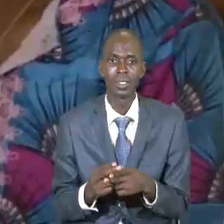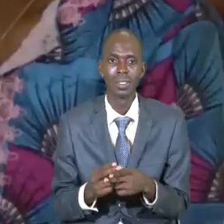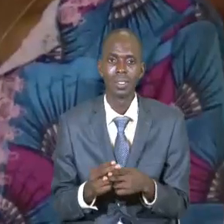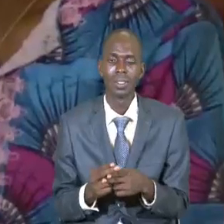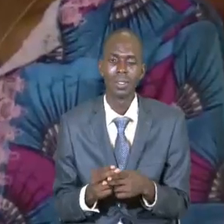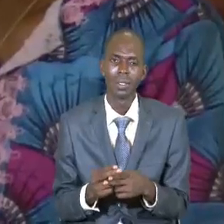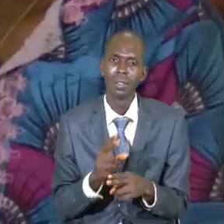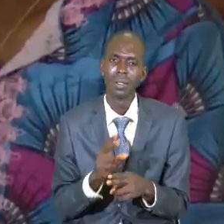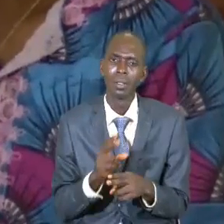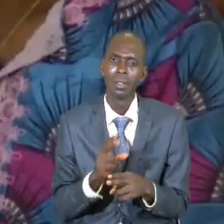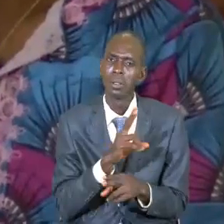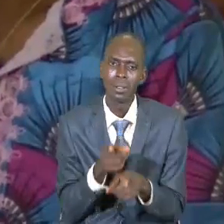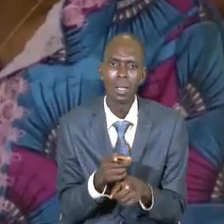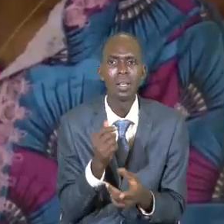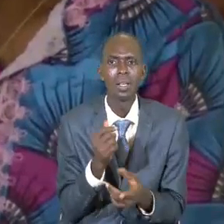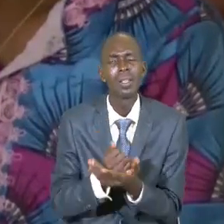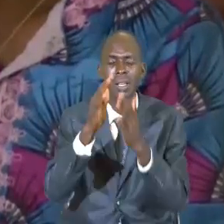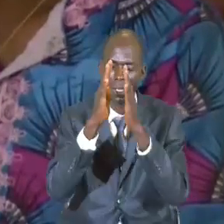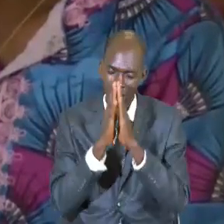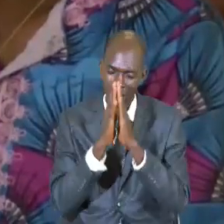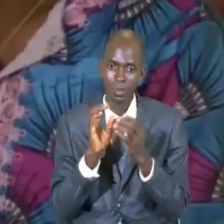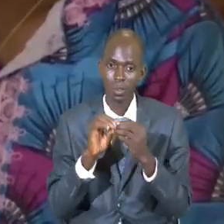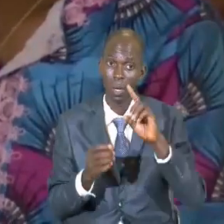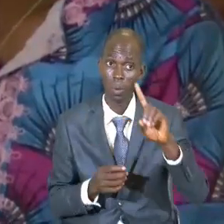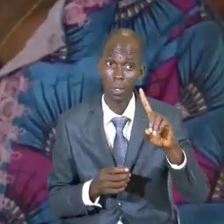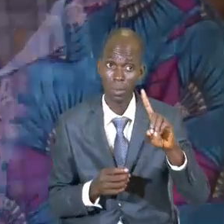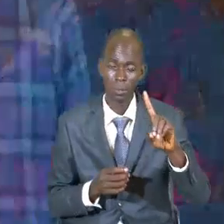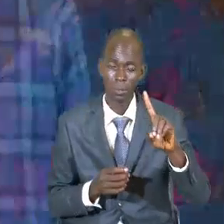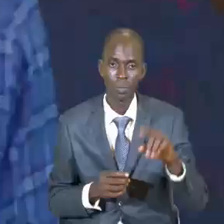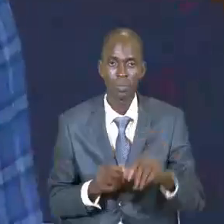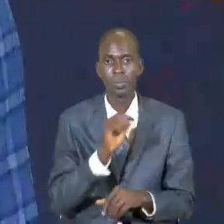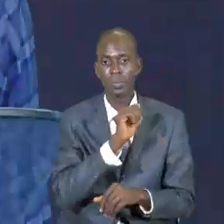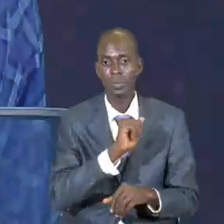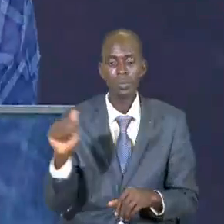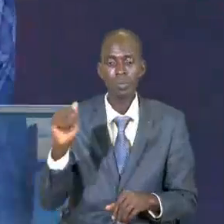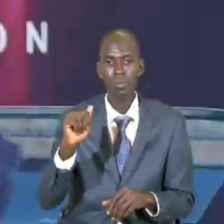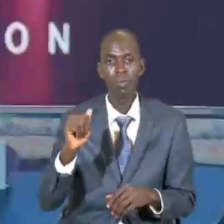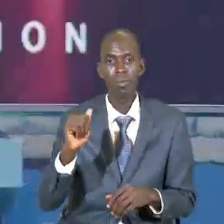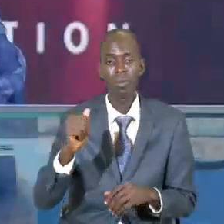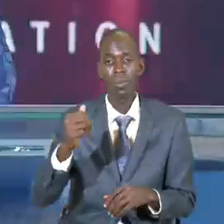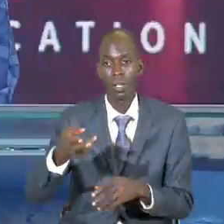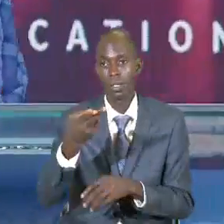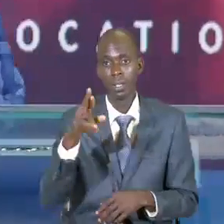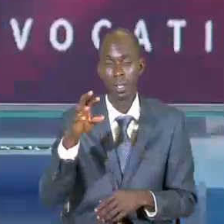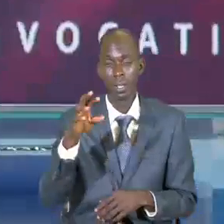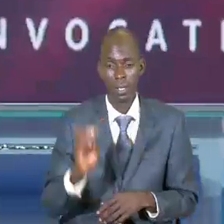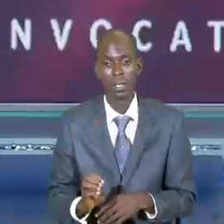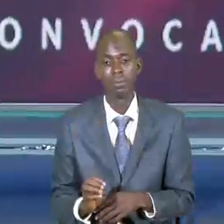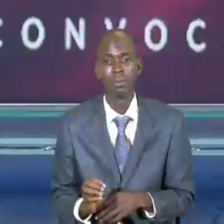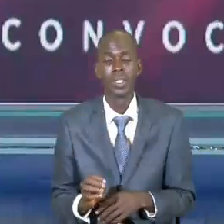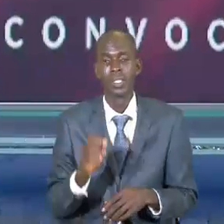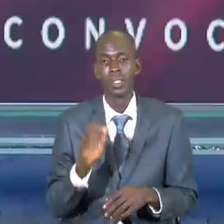Number one, a chartered villain. Number two, a churlish vagabond. Number three, a